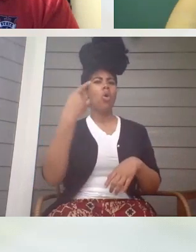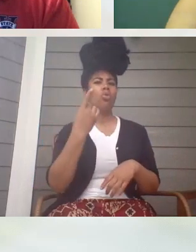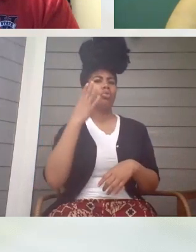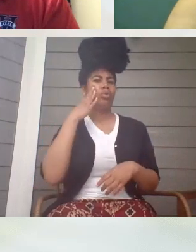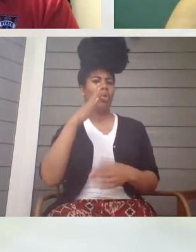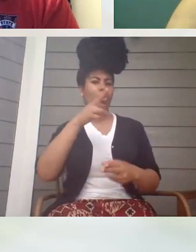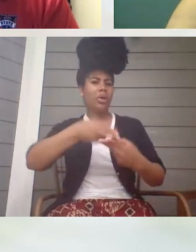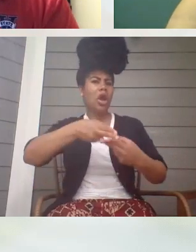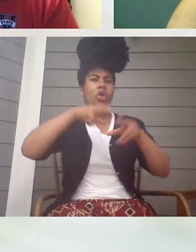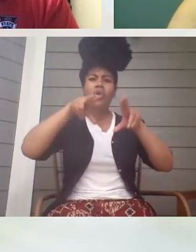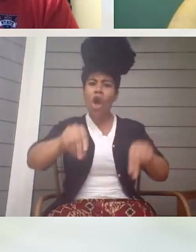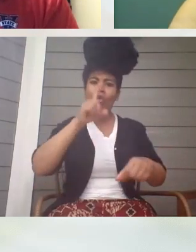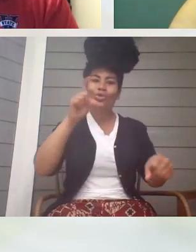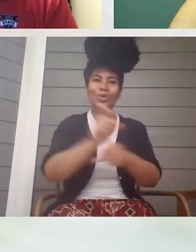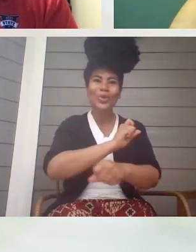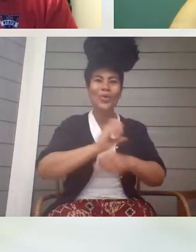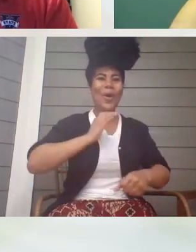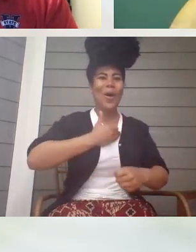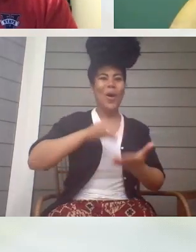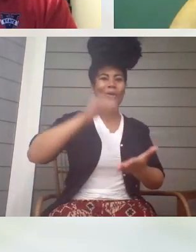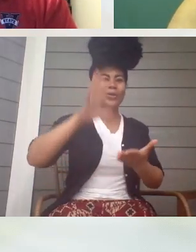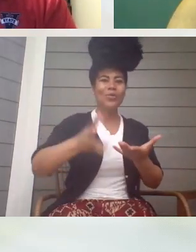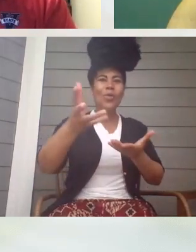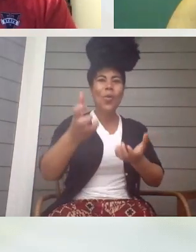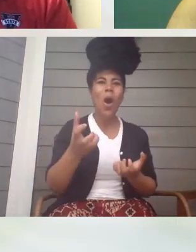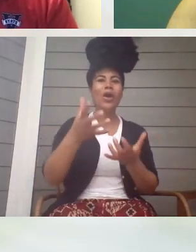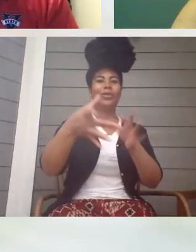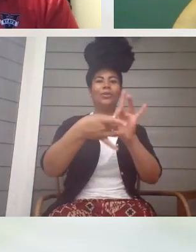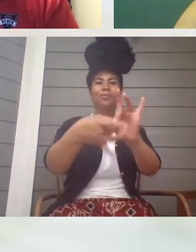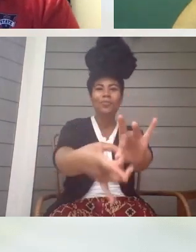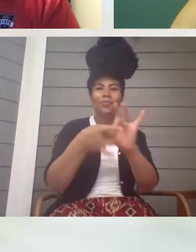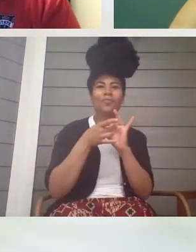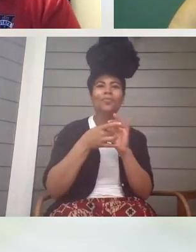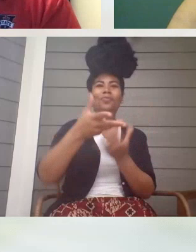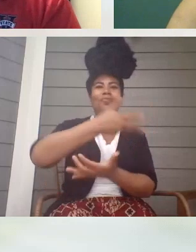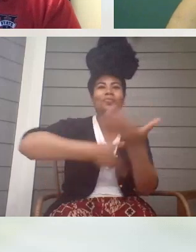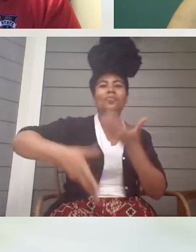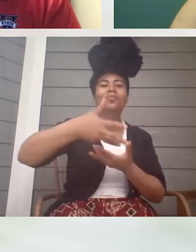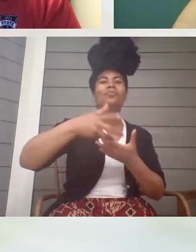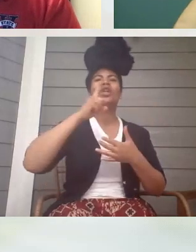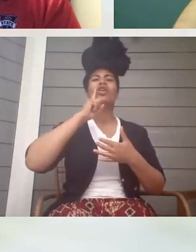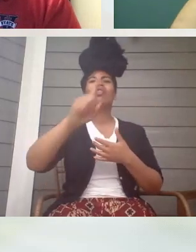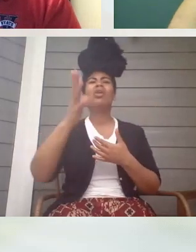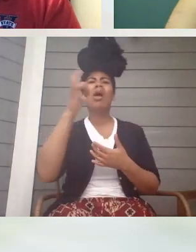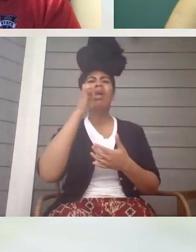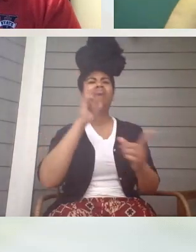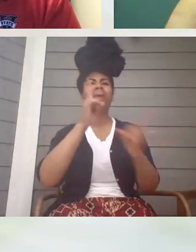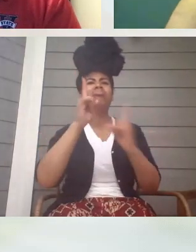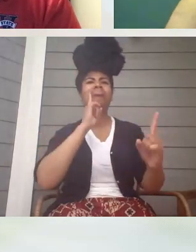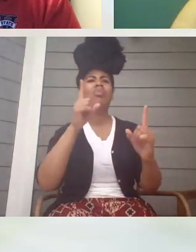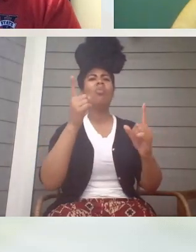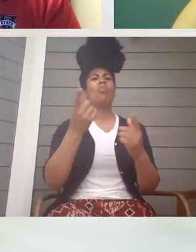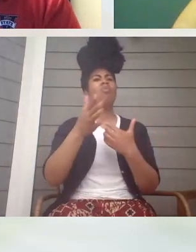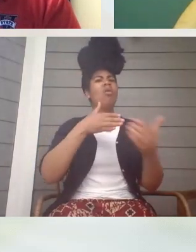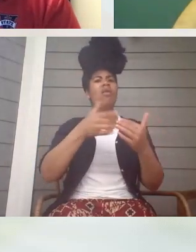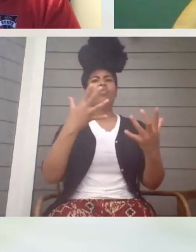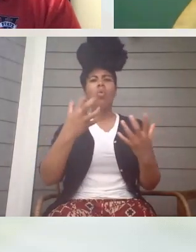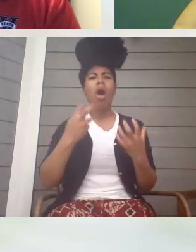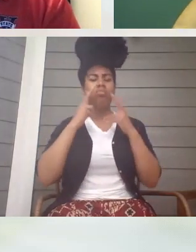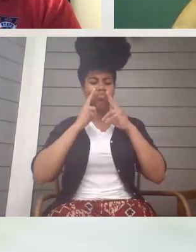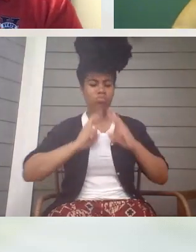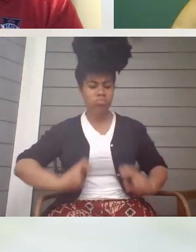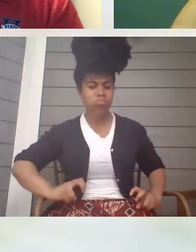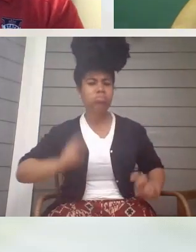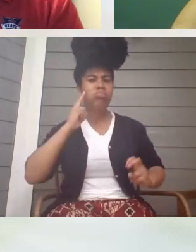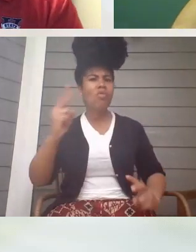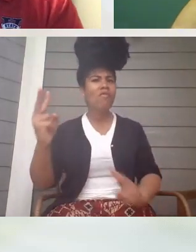really want to get to know our students. We want to engage them in open dialogue, reflective dialogue. That